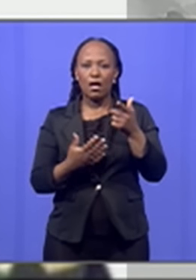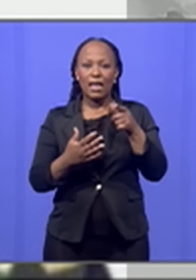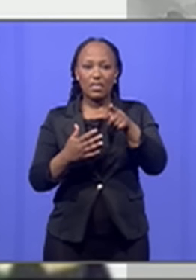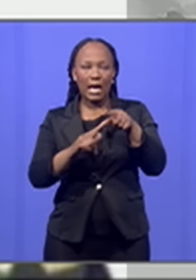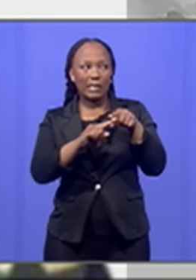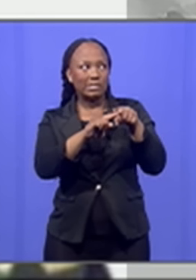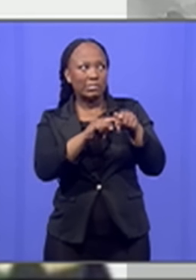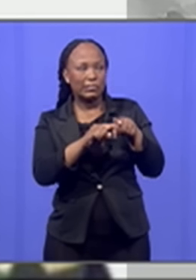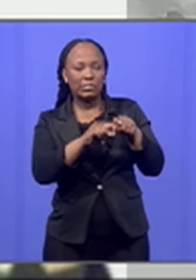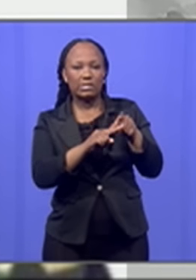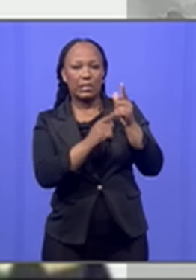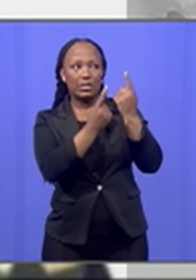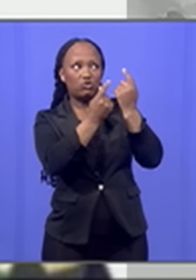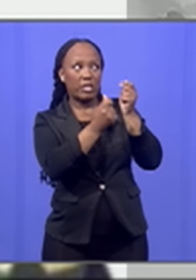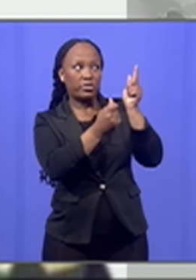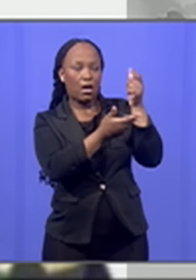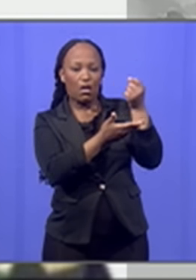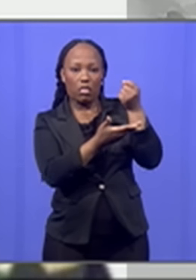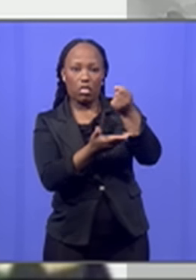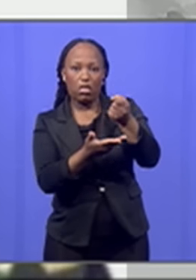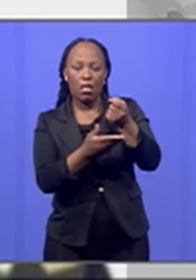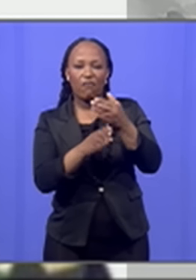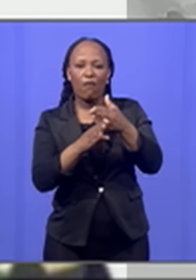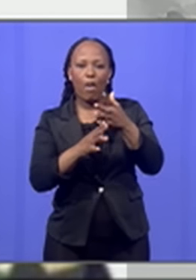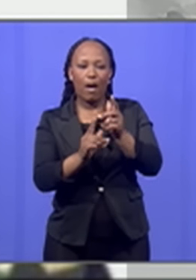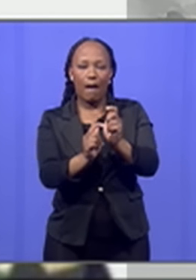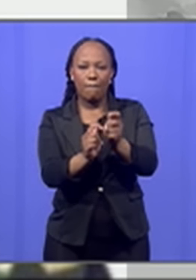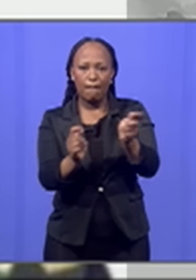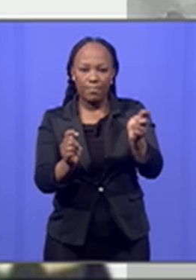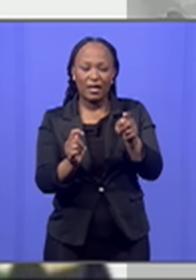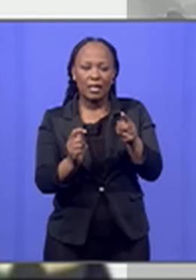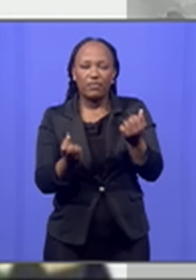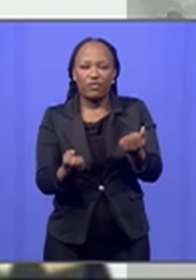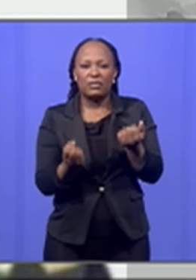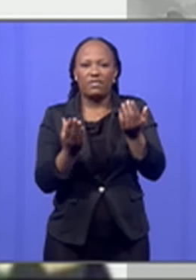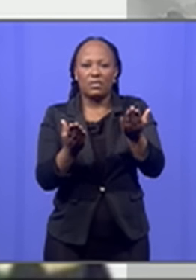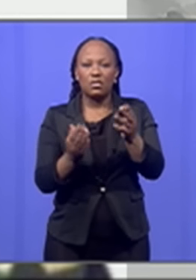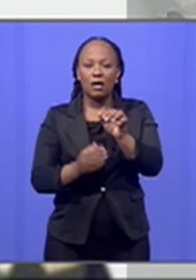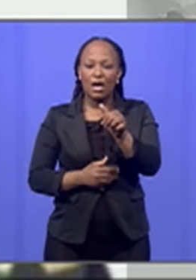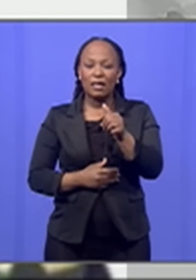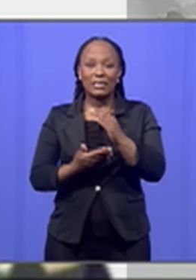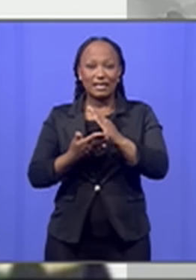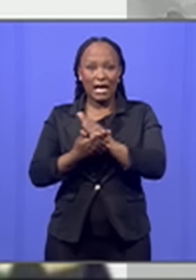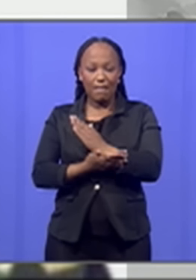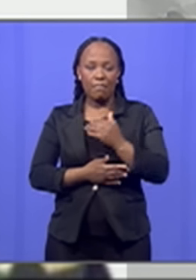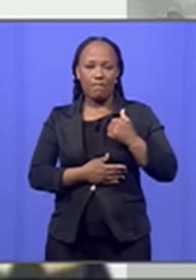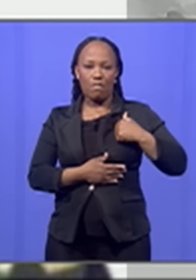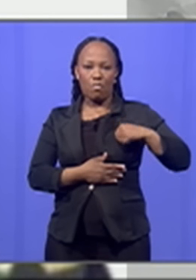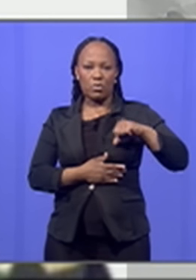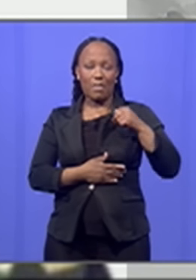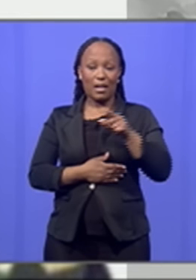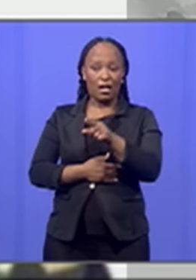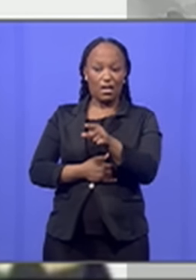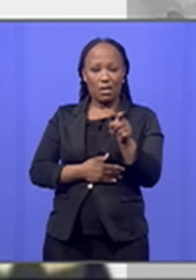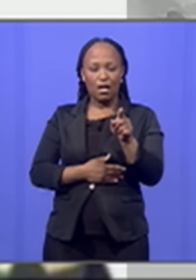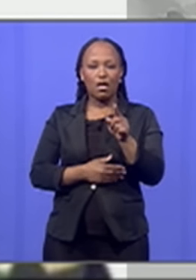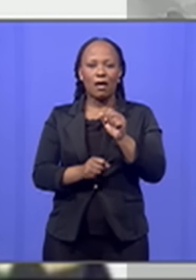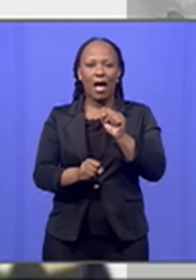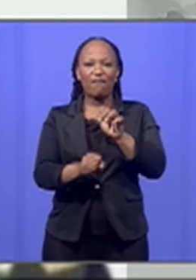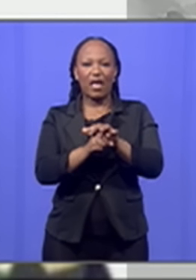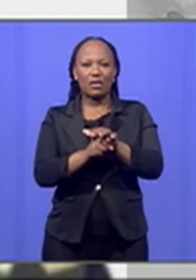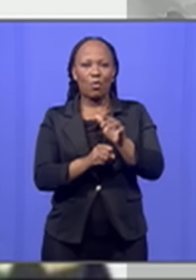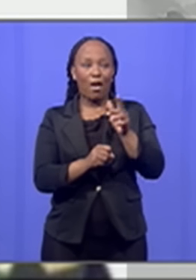on equitable share to pay workers to deliver services. In some municipalities now, and these are municipalities that are actually affected by